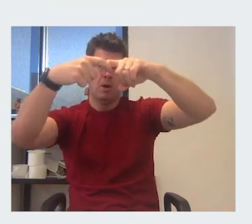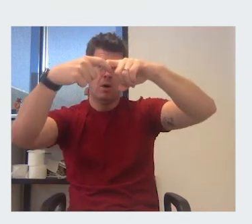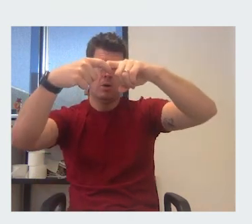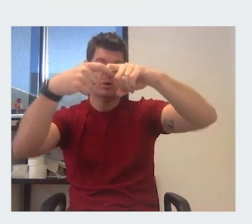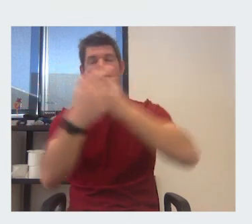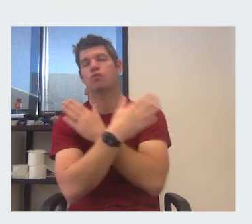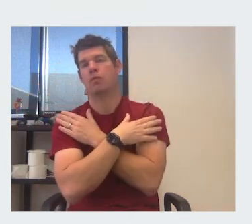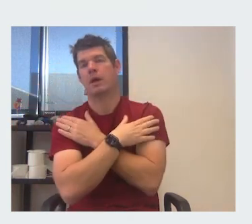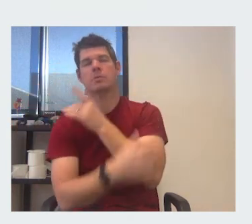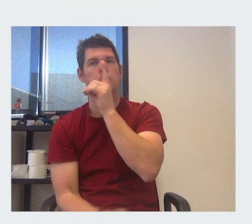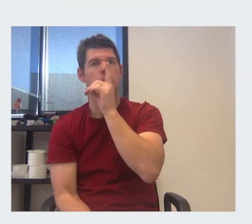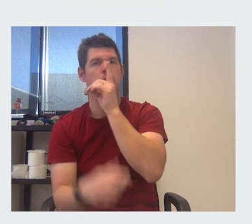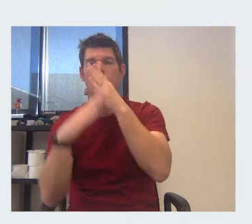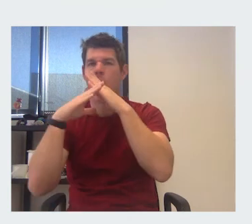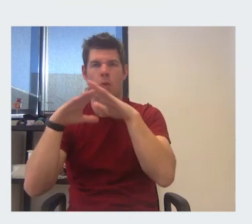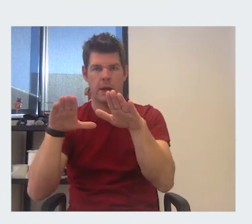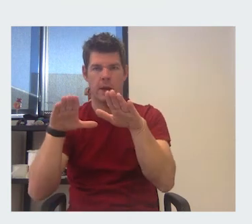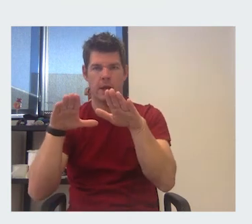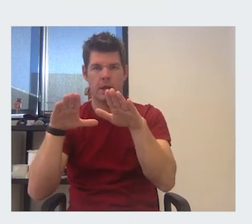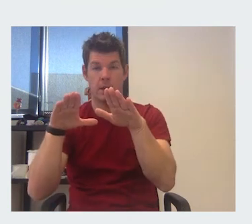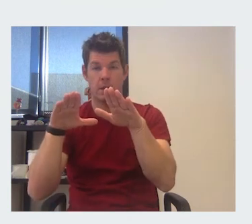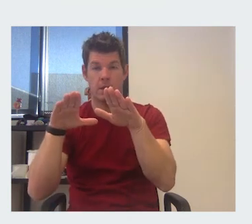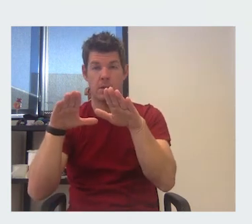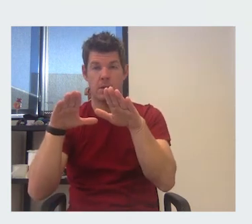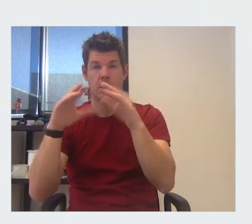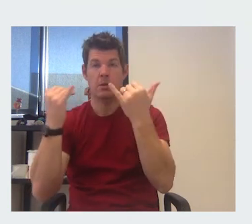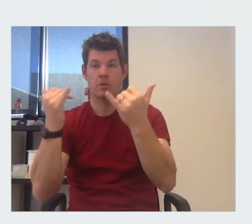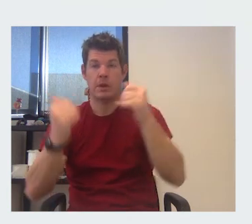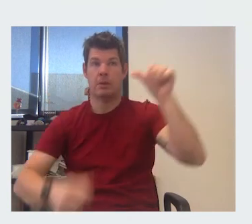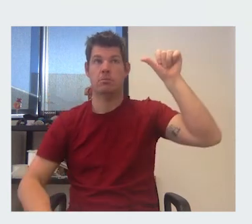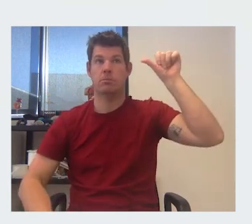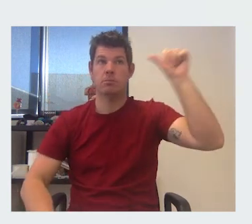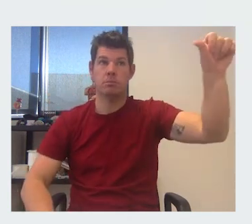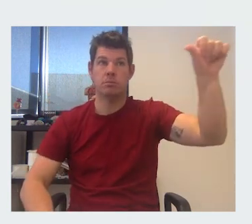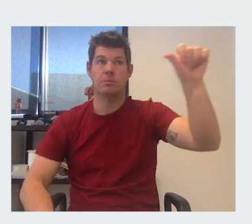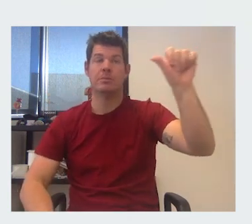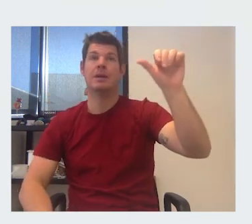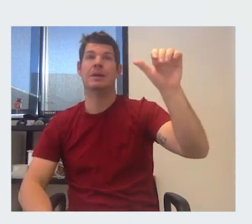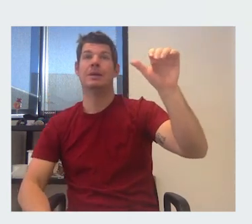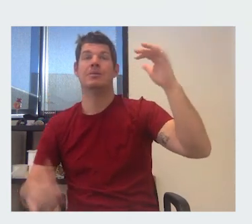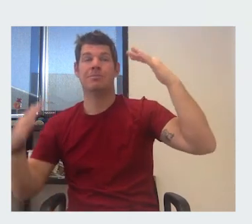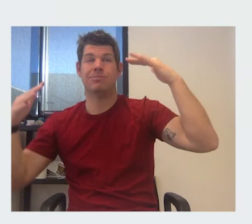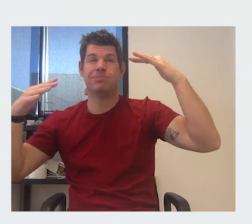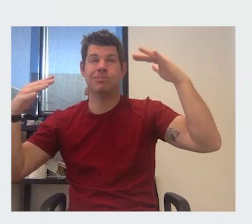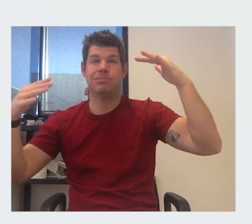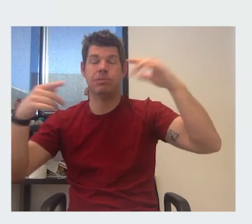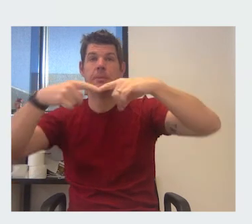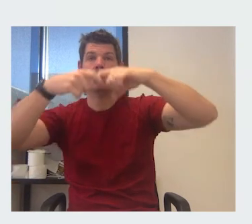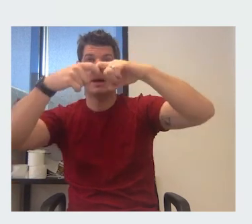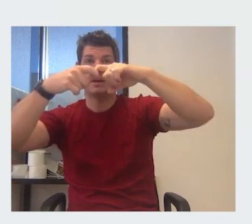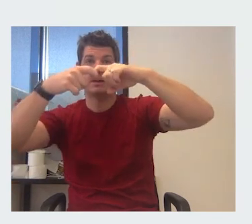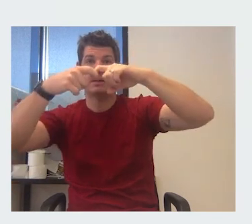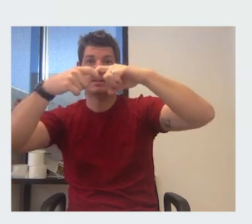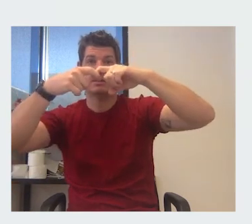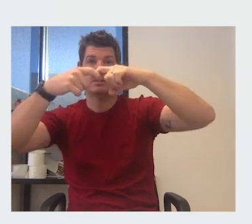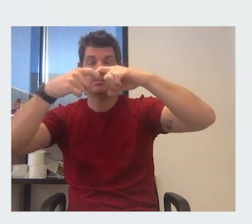for 1 full beat. So now if I press the A, the exact same thing should happen as before, because this